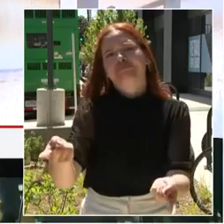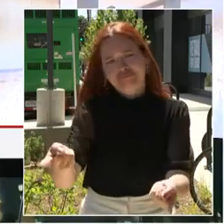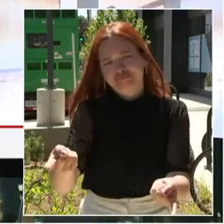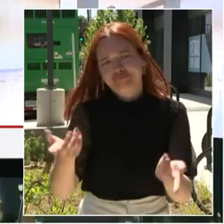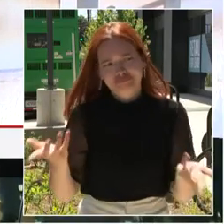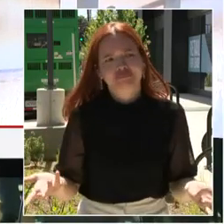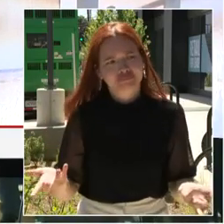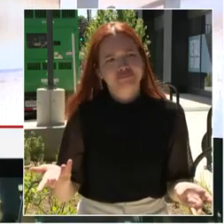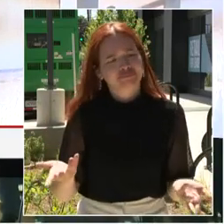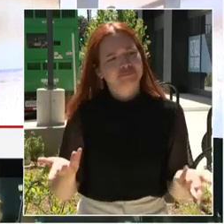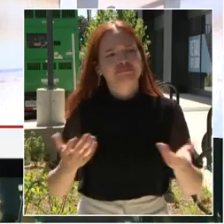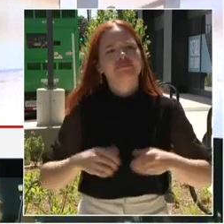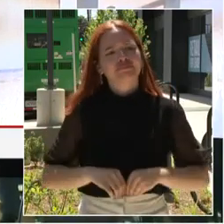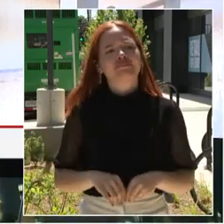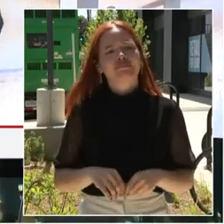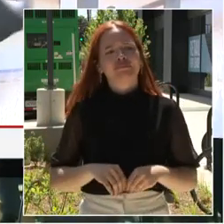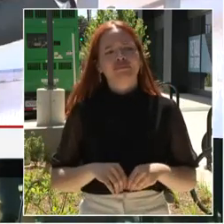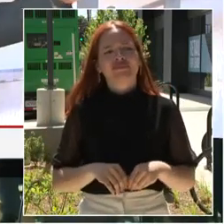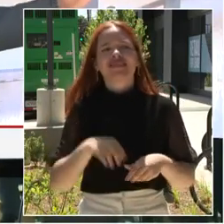into said building.